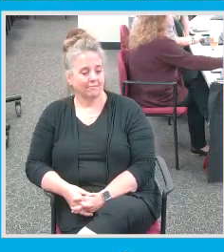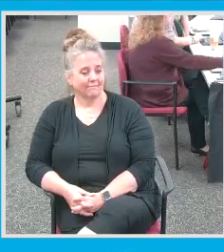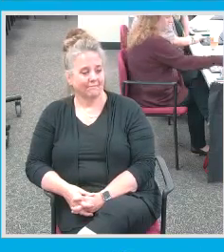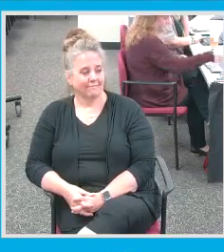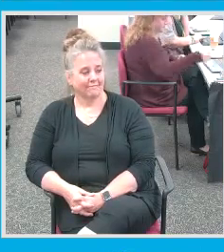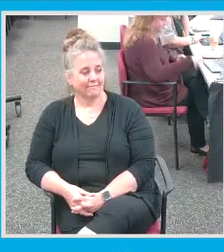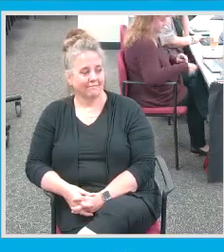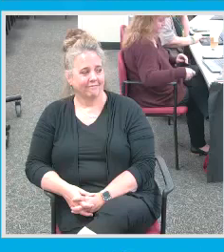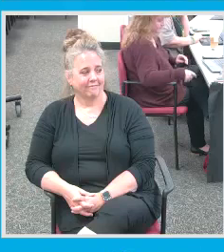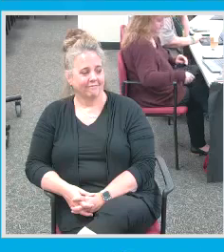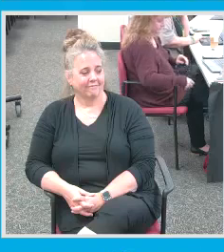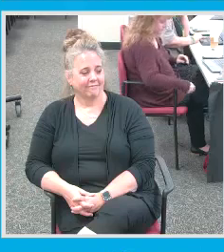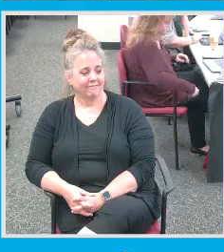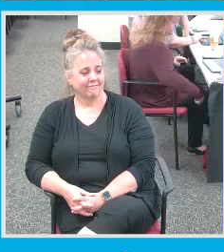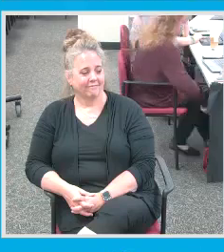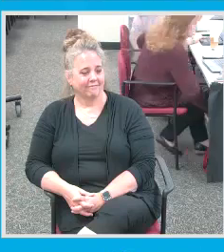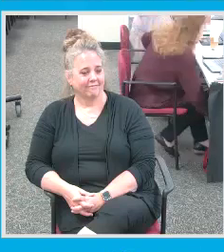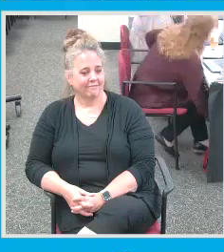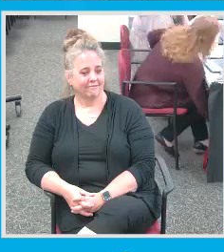Is audio working?